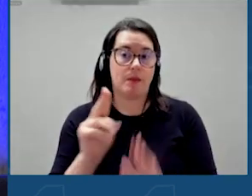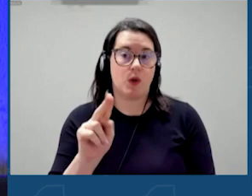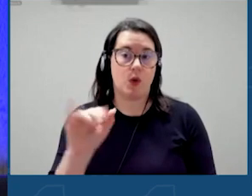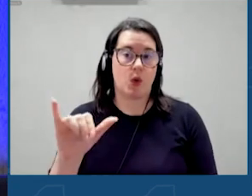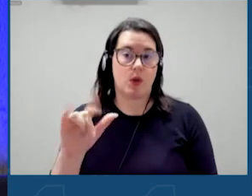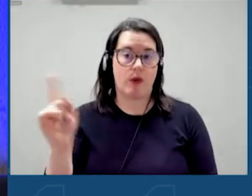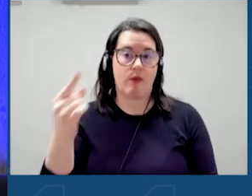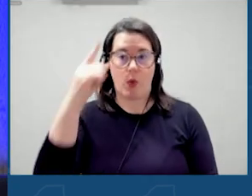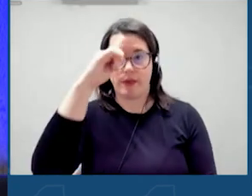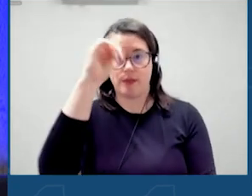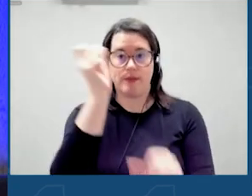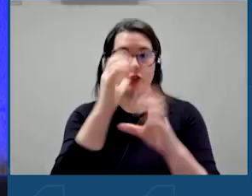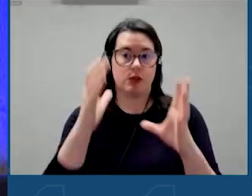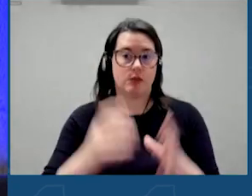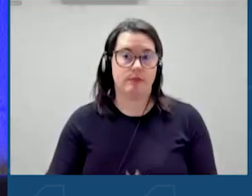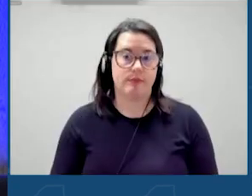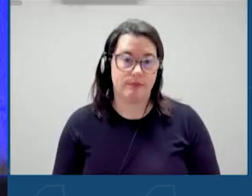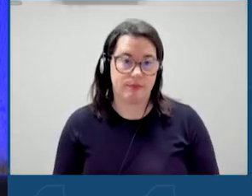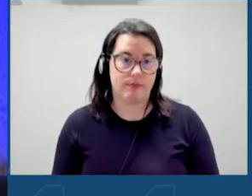mind.